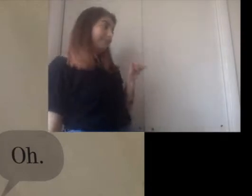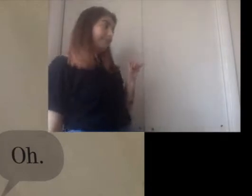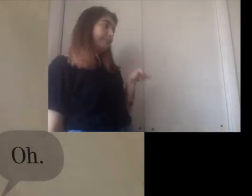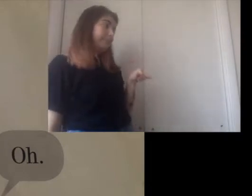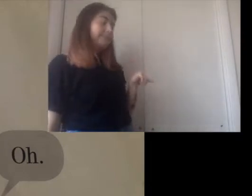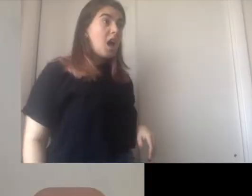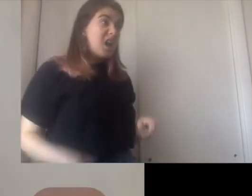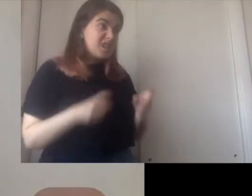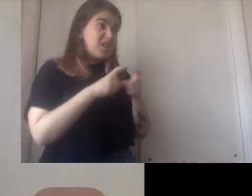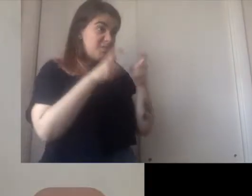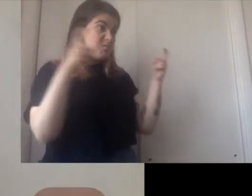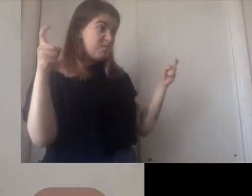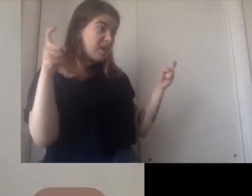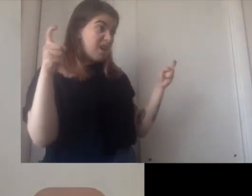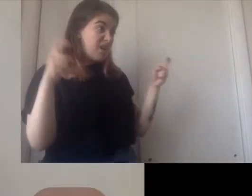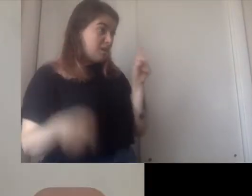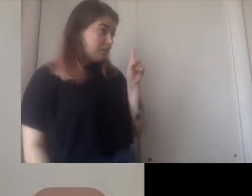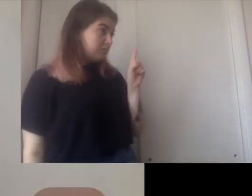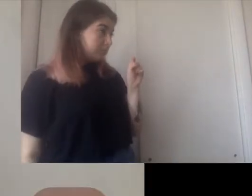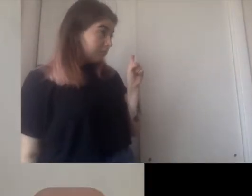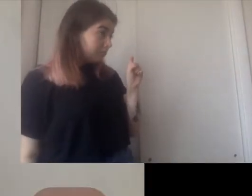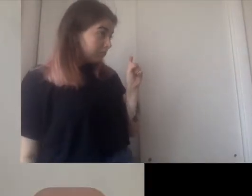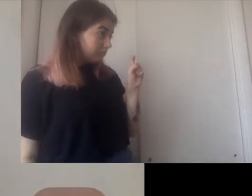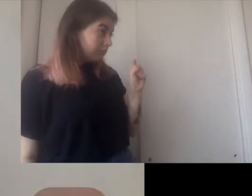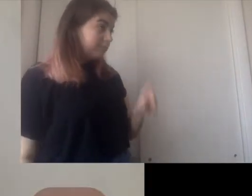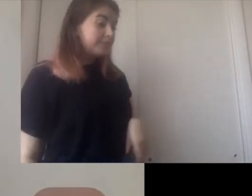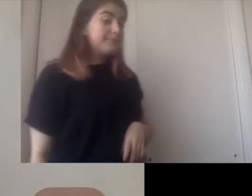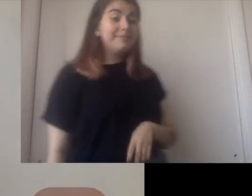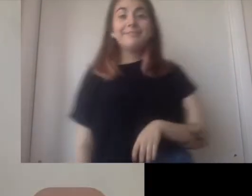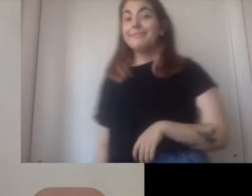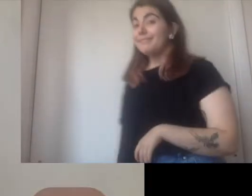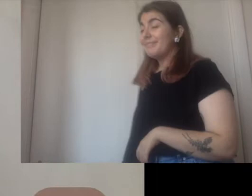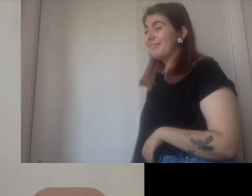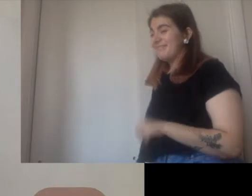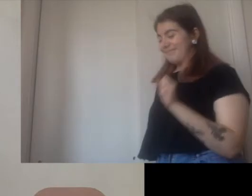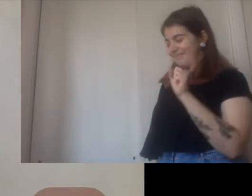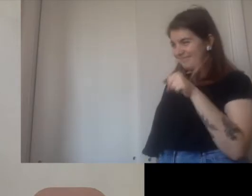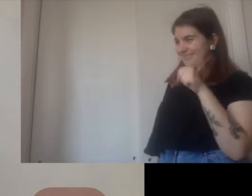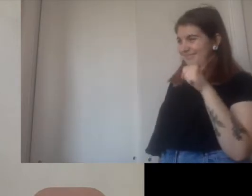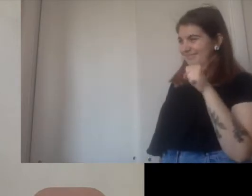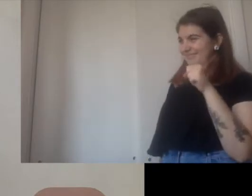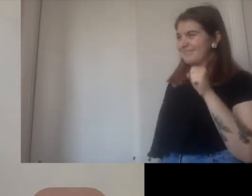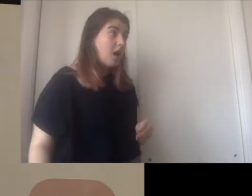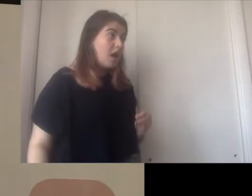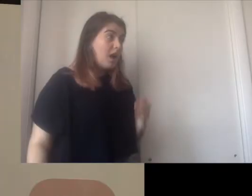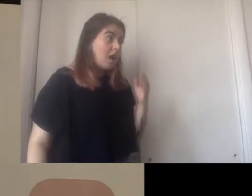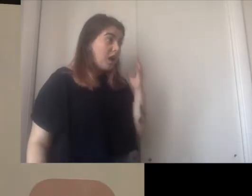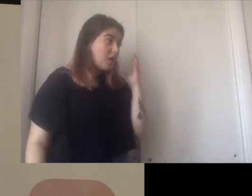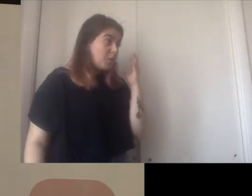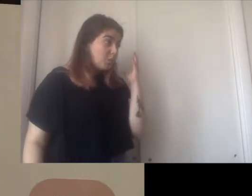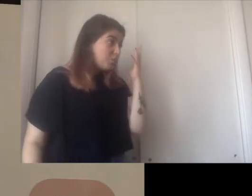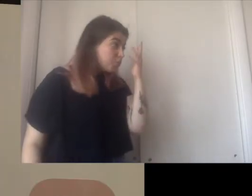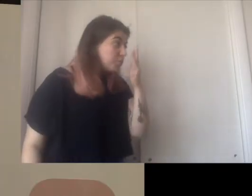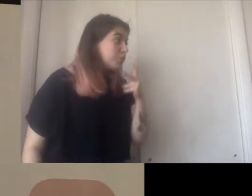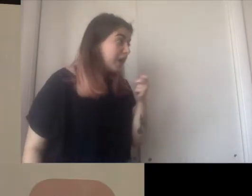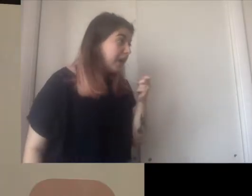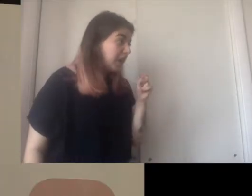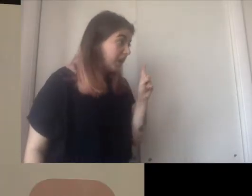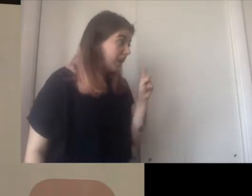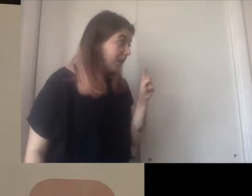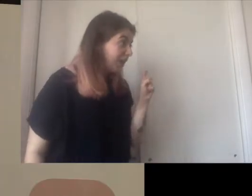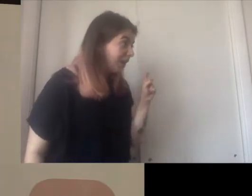Oh. Is it big? Yes. Is it